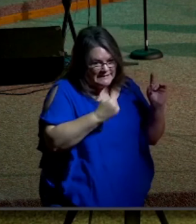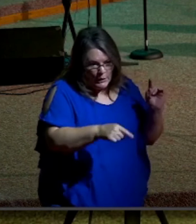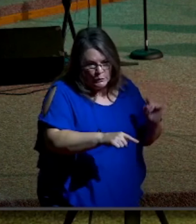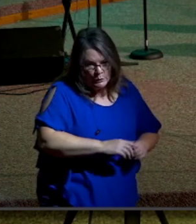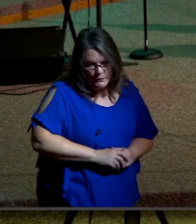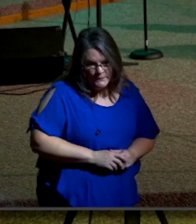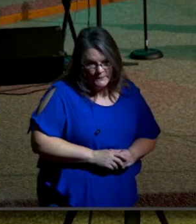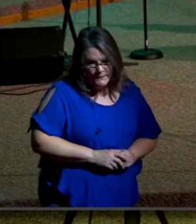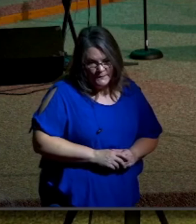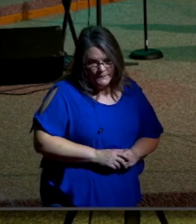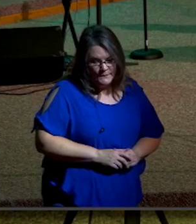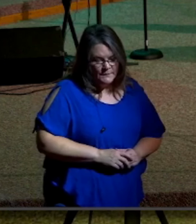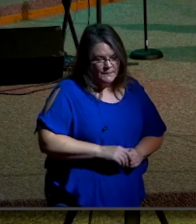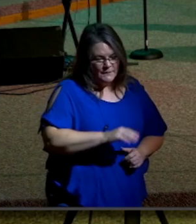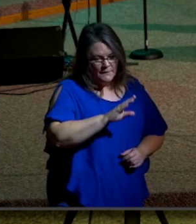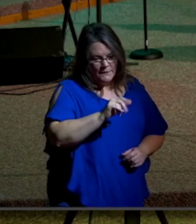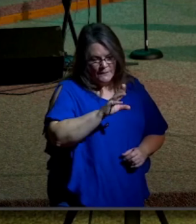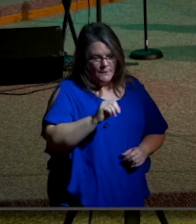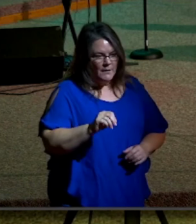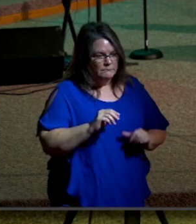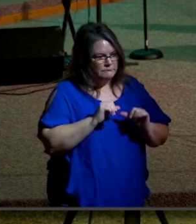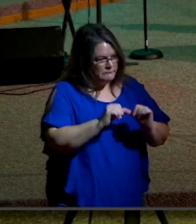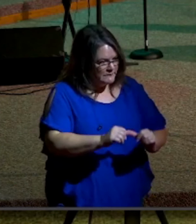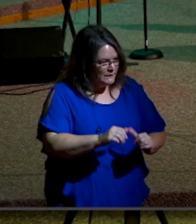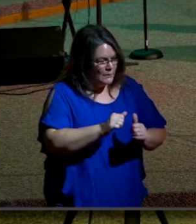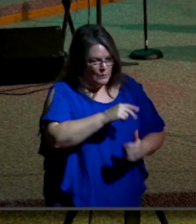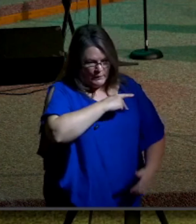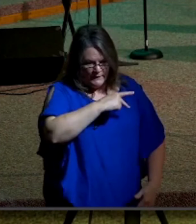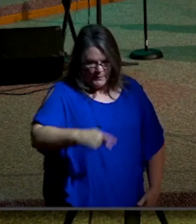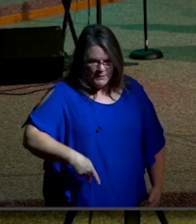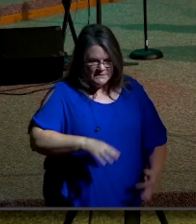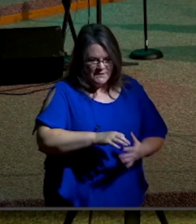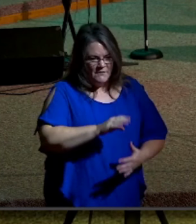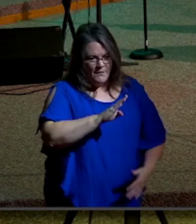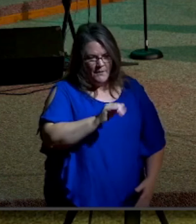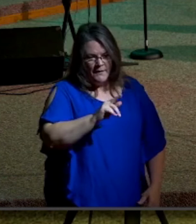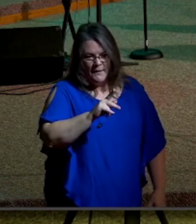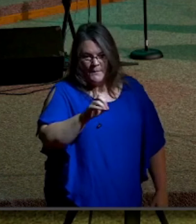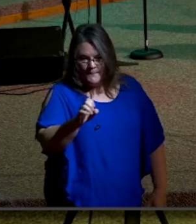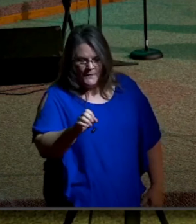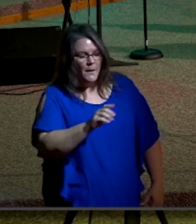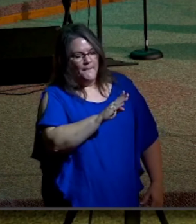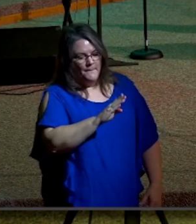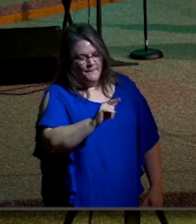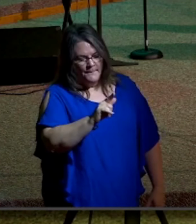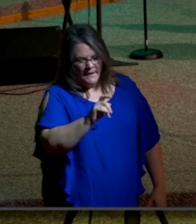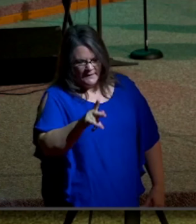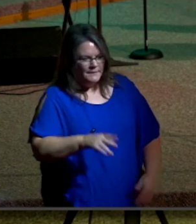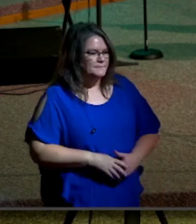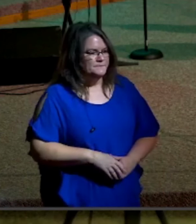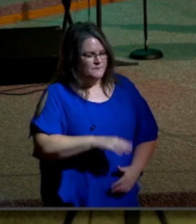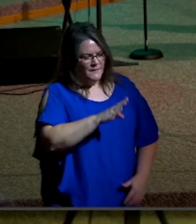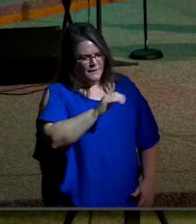So Balaam went on with the princes of Balak. So King Balak, he tries to have Balaam curse